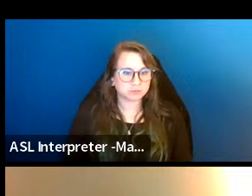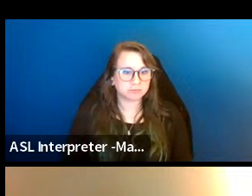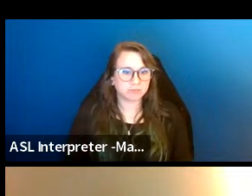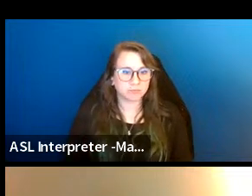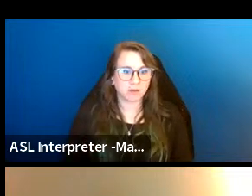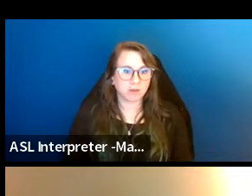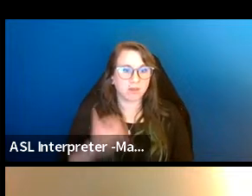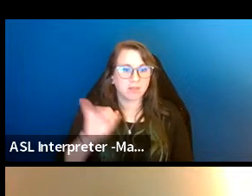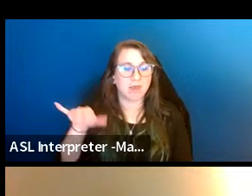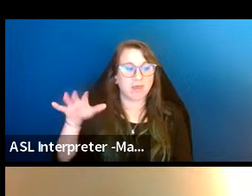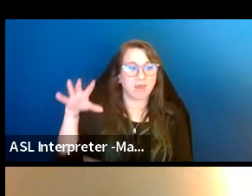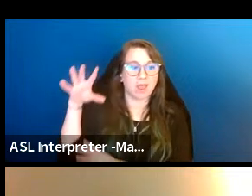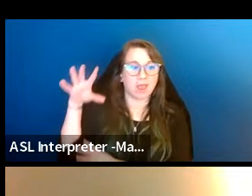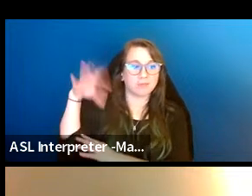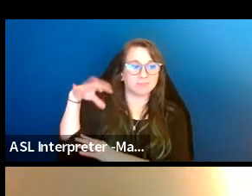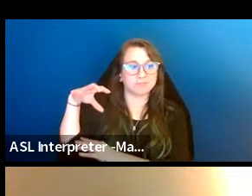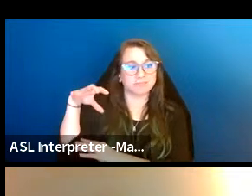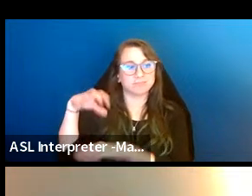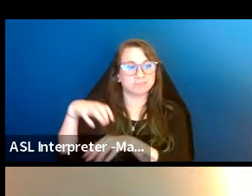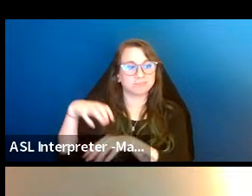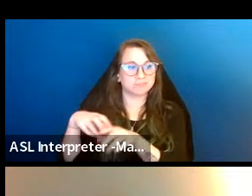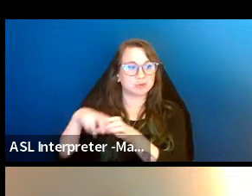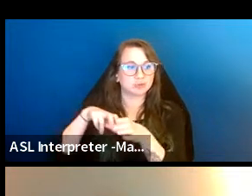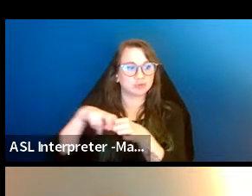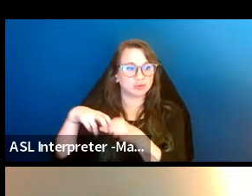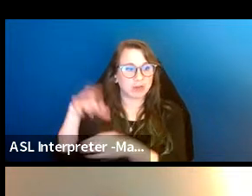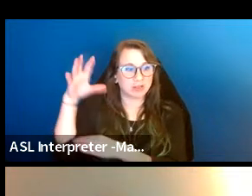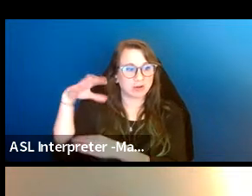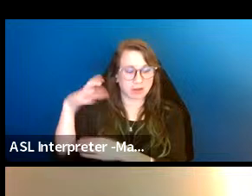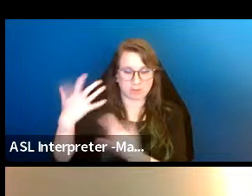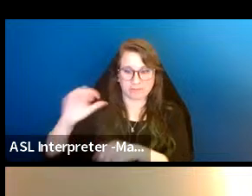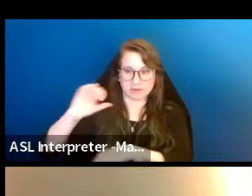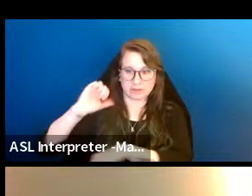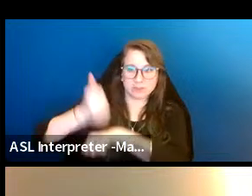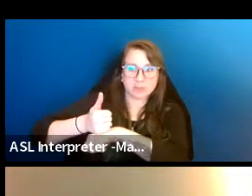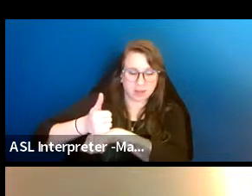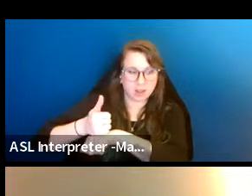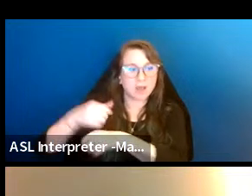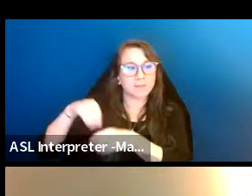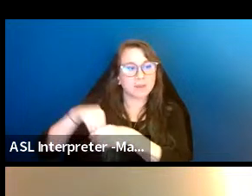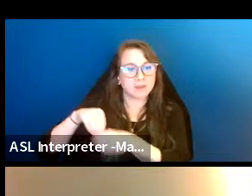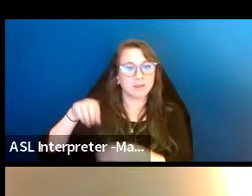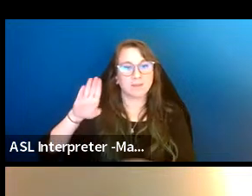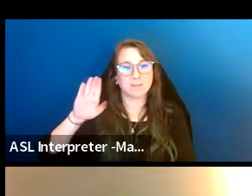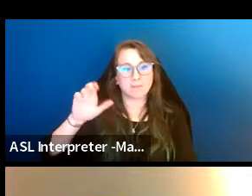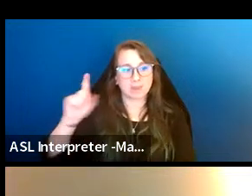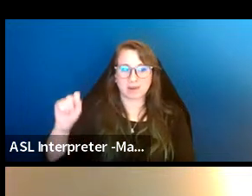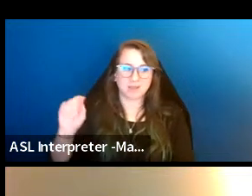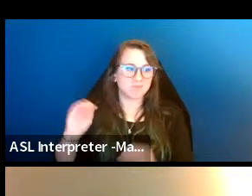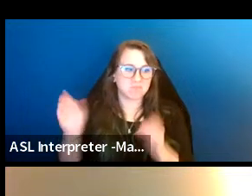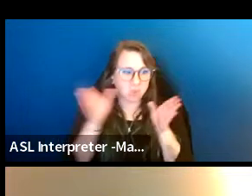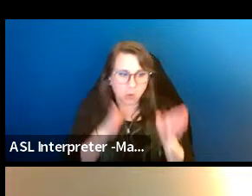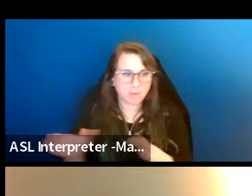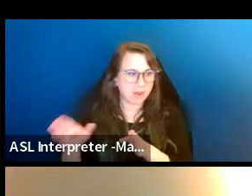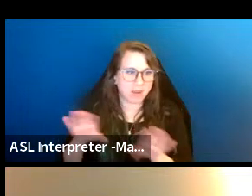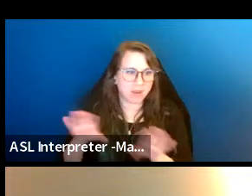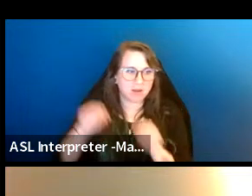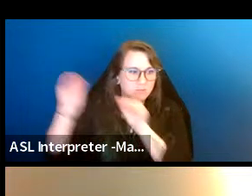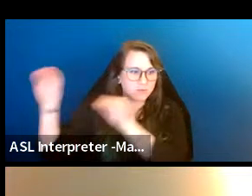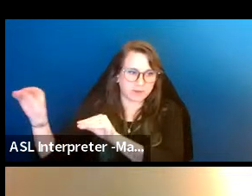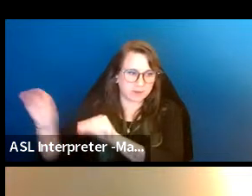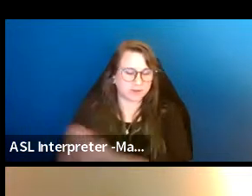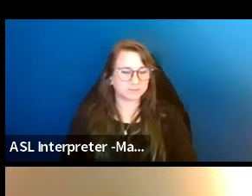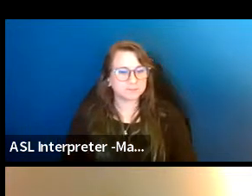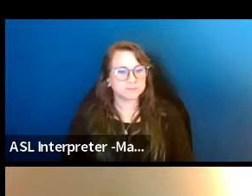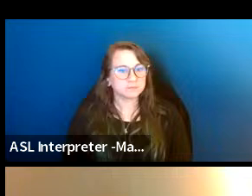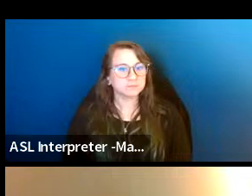trailer camera for 19th and Bennett Place Northeast, and we have no plans of moving that camera anytime soon. I